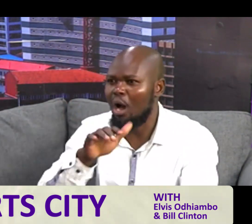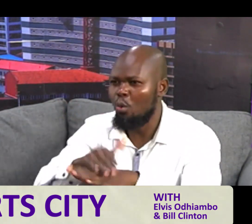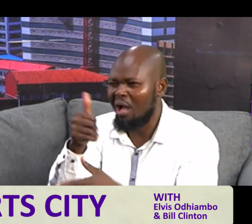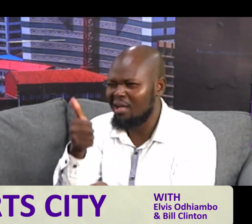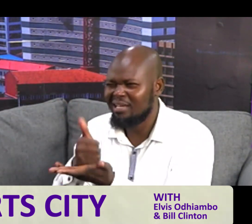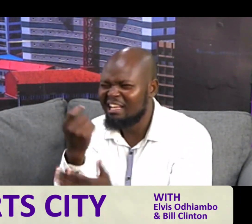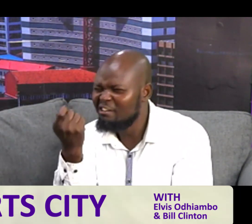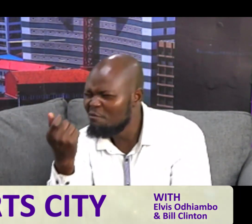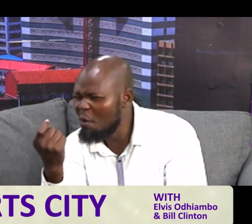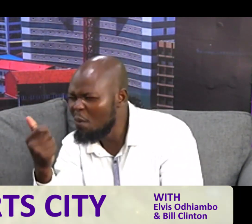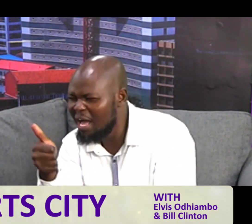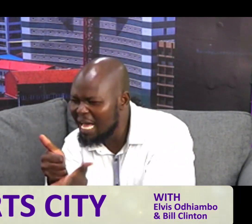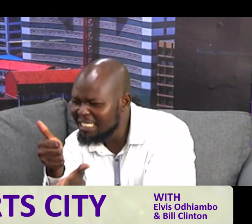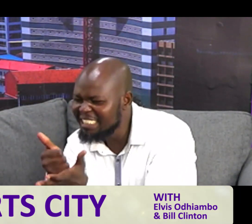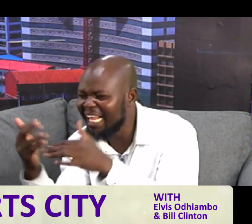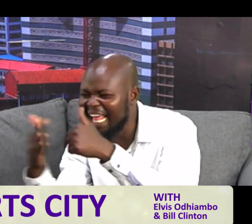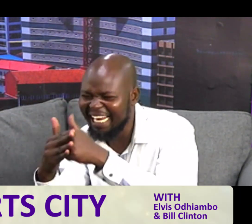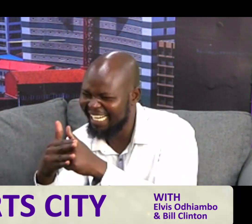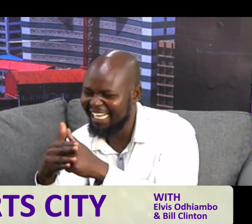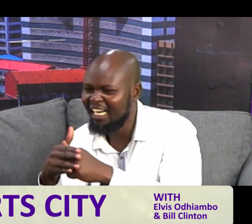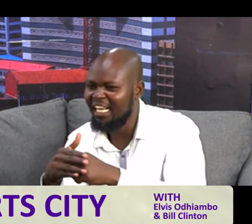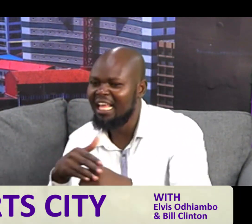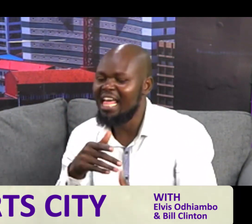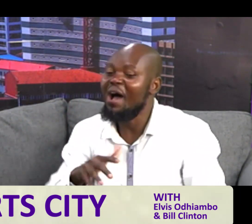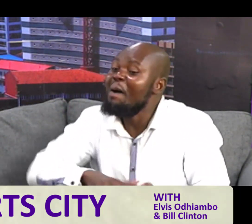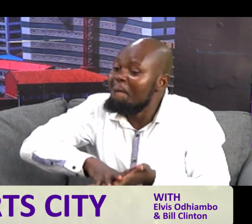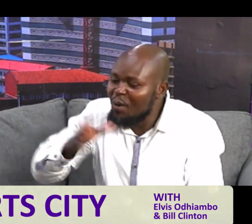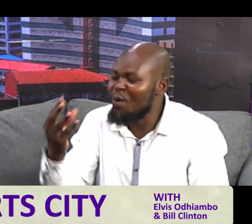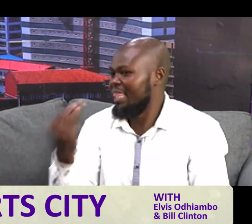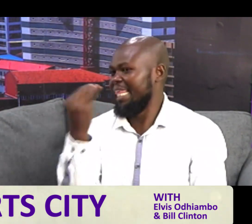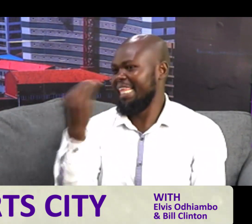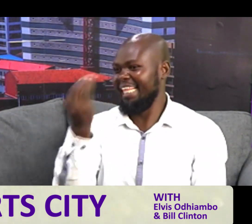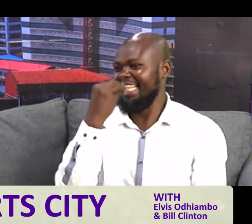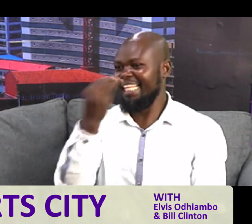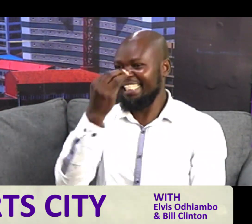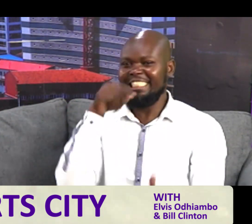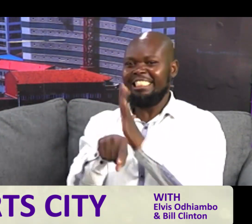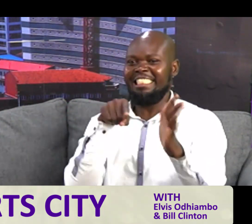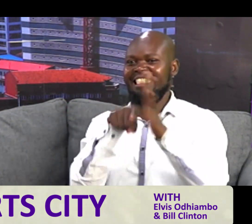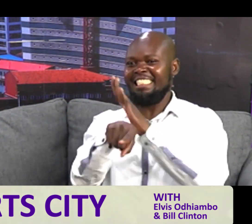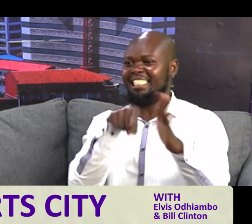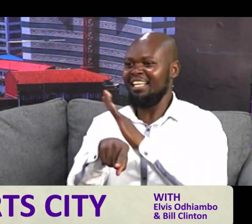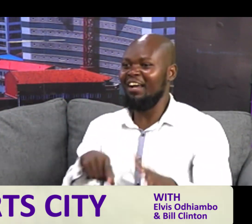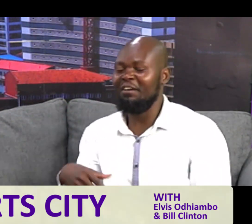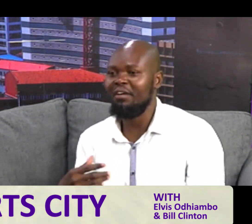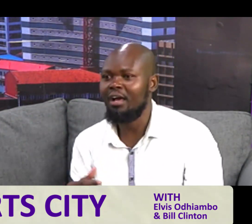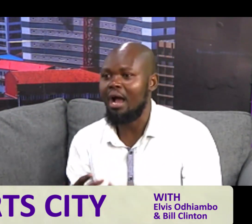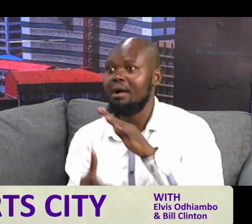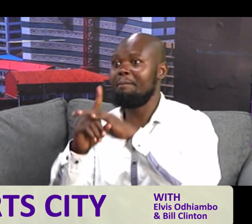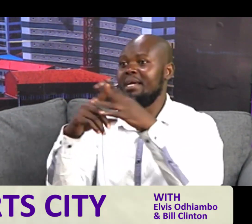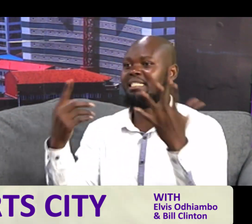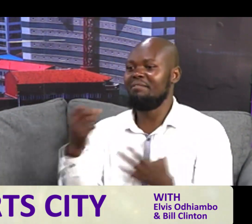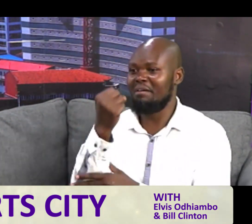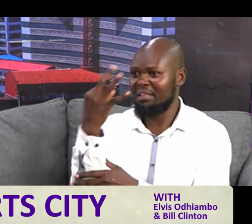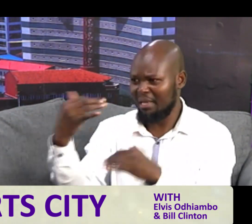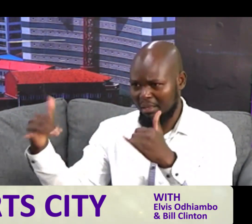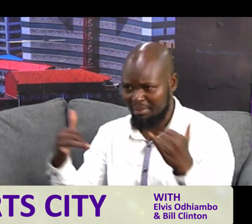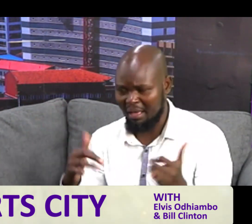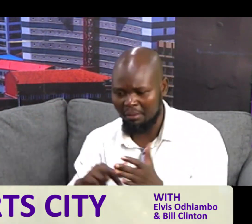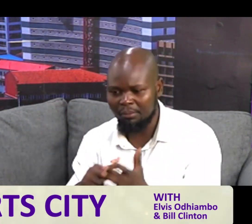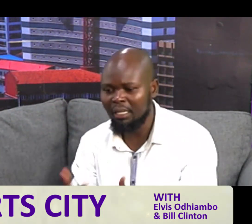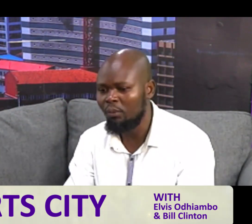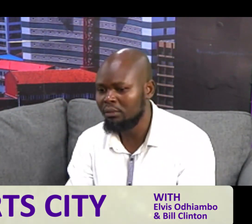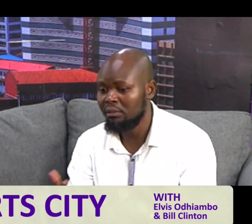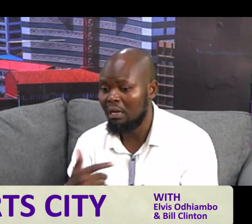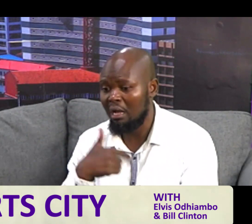has moved to Saudi Arabia. Yes. And also, like, now back to Haaland, I feel like when he eats a little bit more,